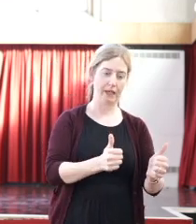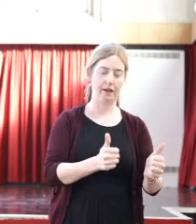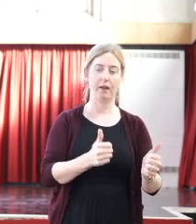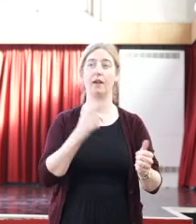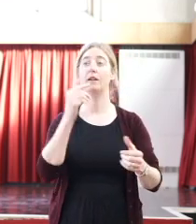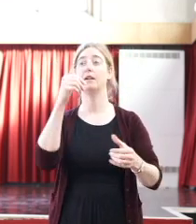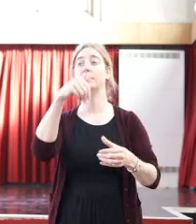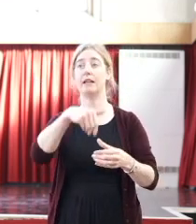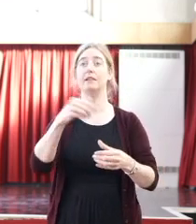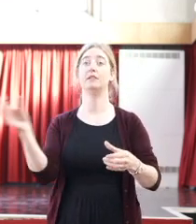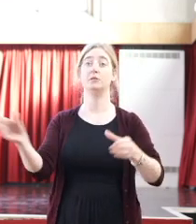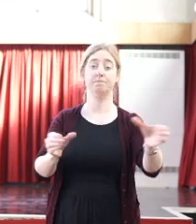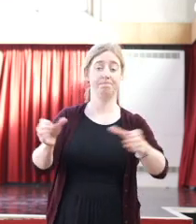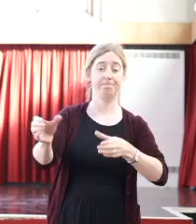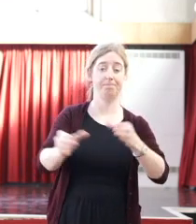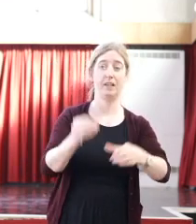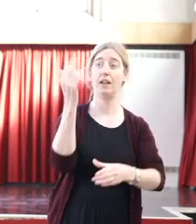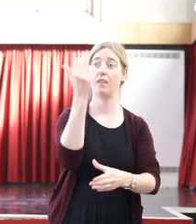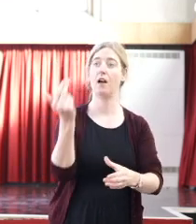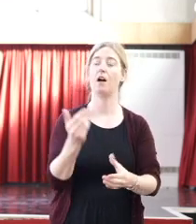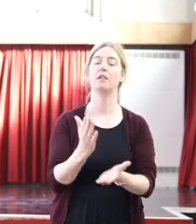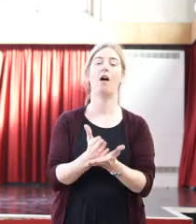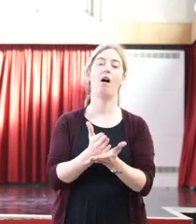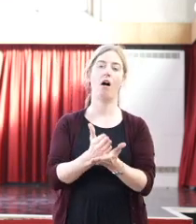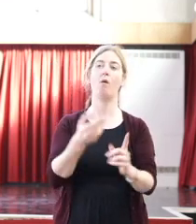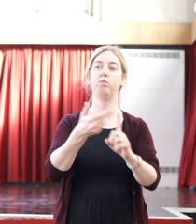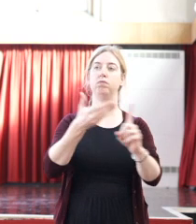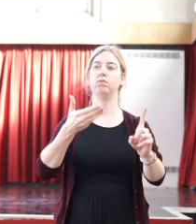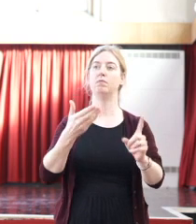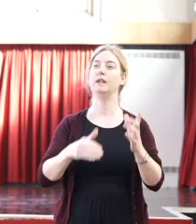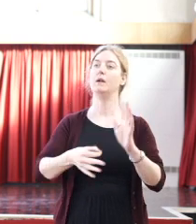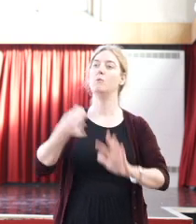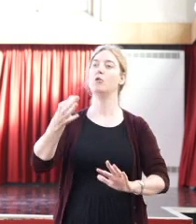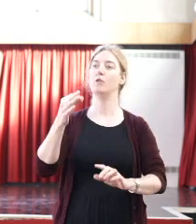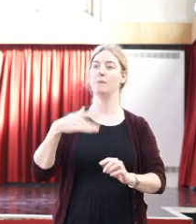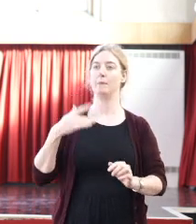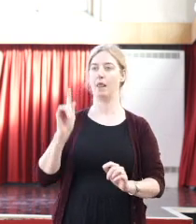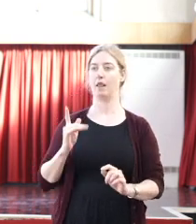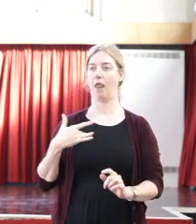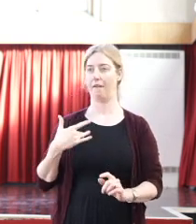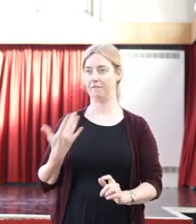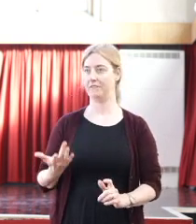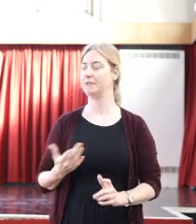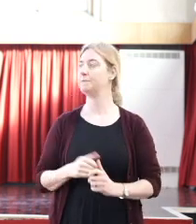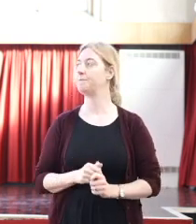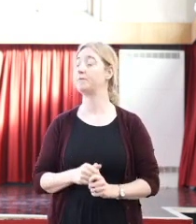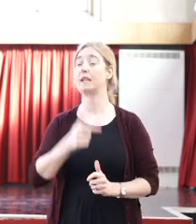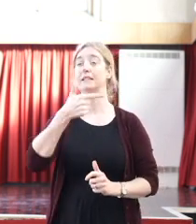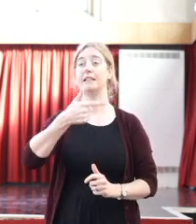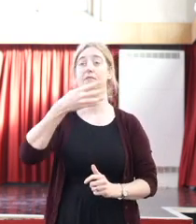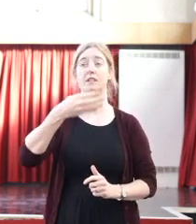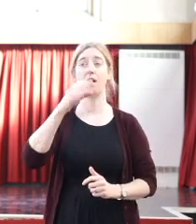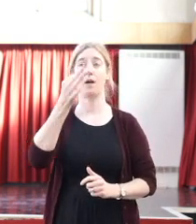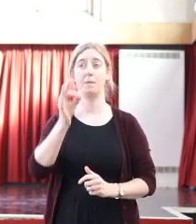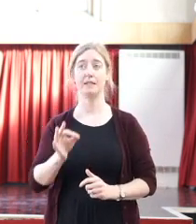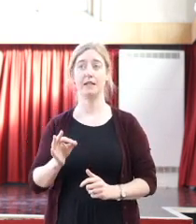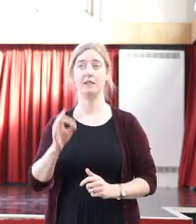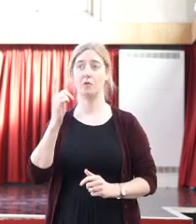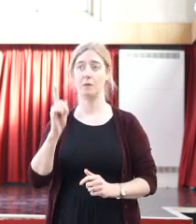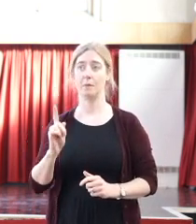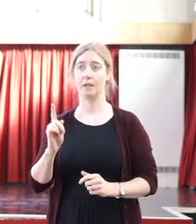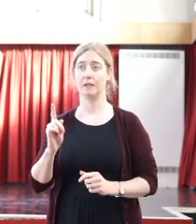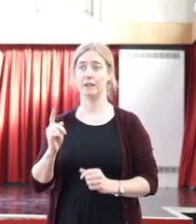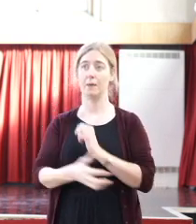in arts programs had a huge impact on people's lives. Some data. 79% of people in